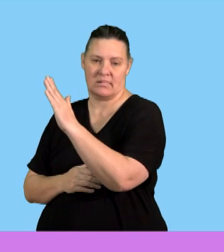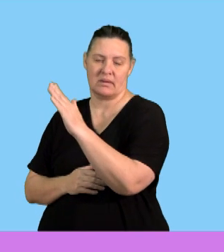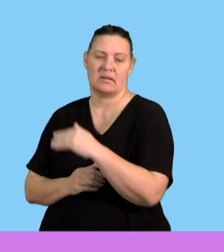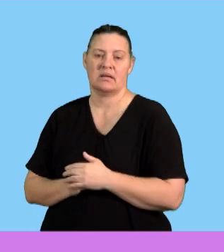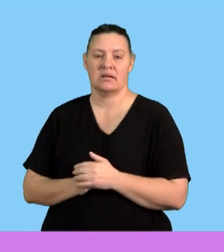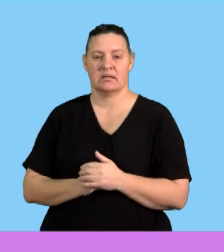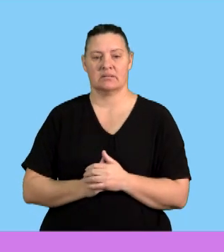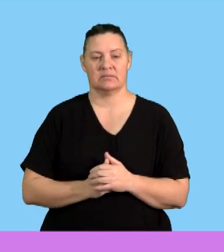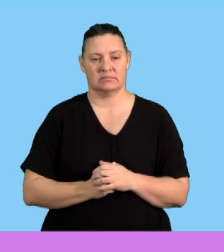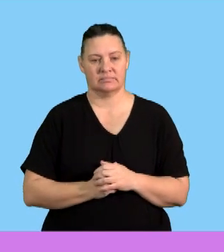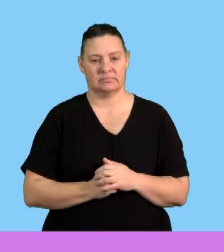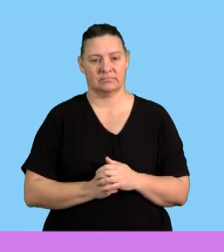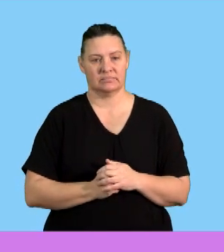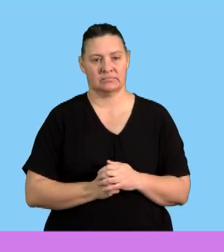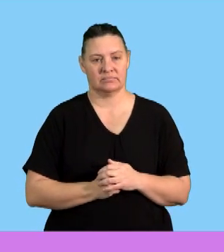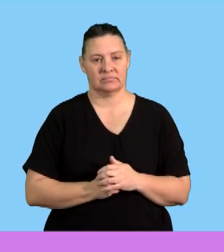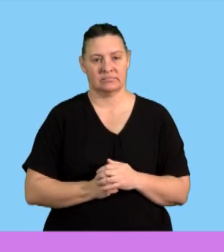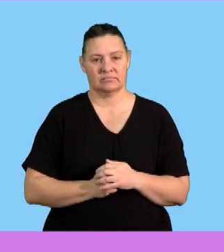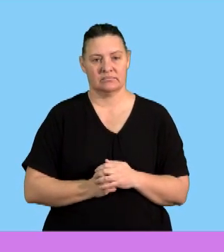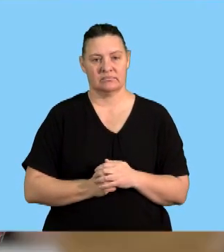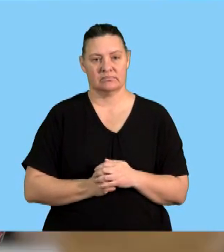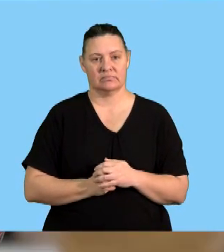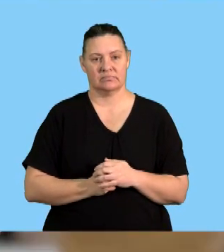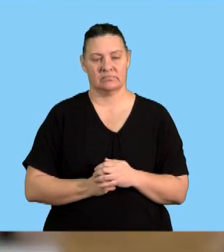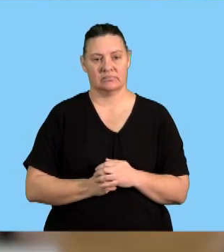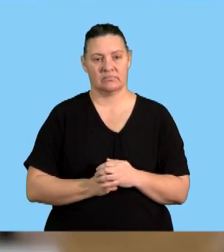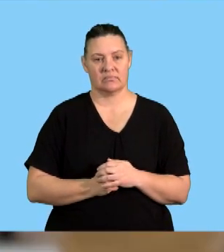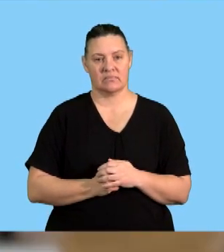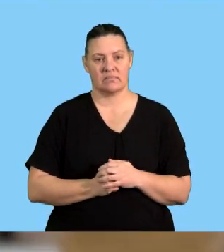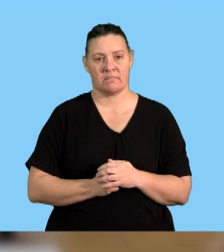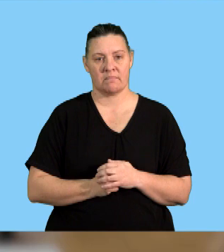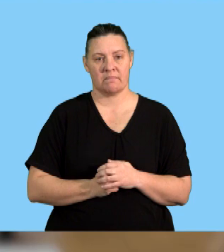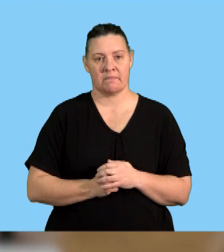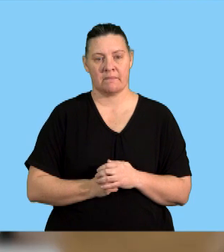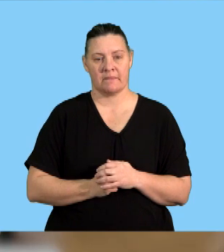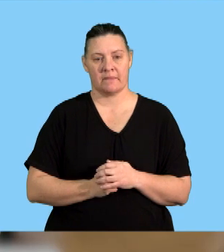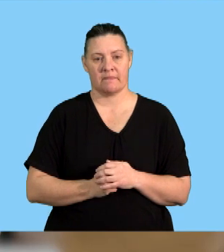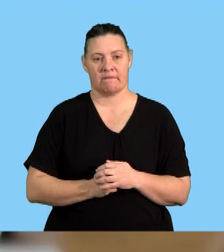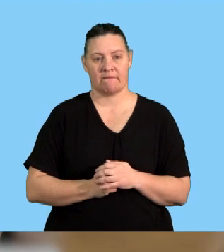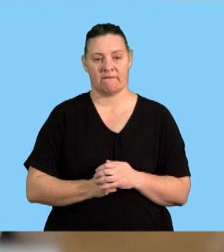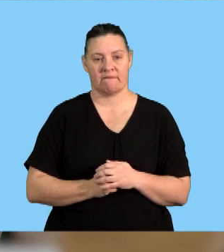exponentially and will therefore be represented as a curve.